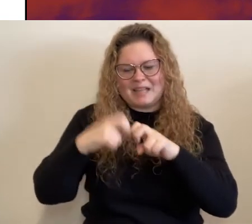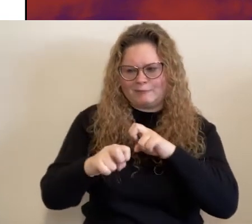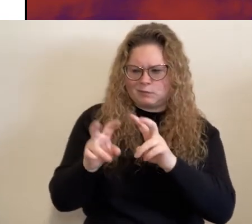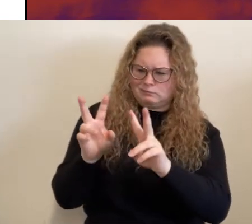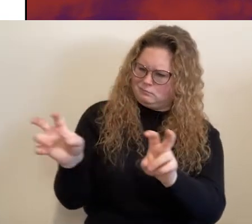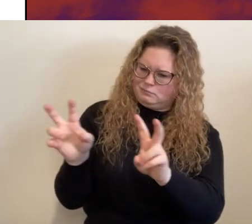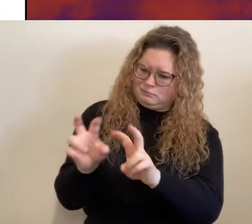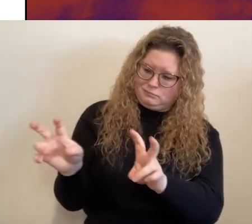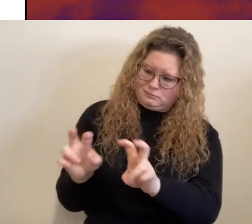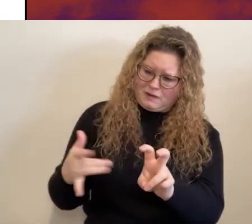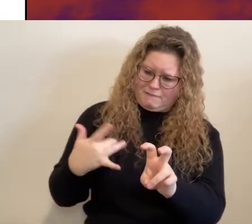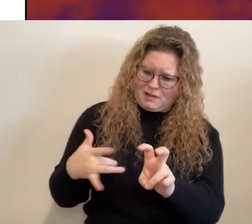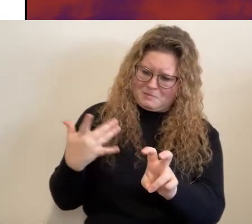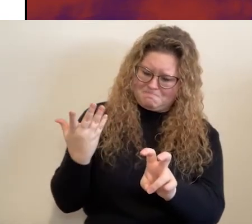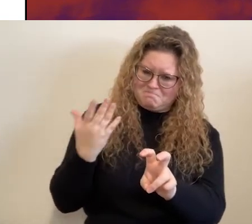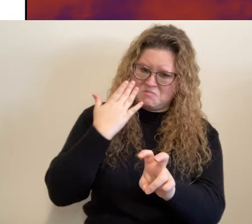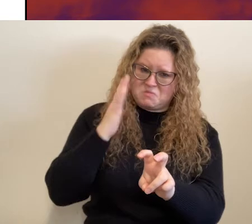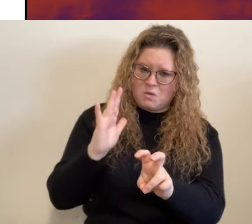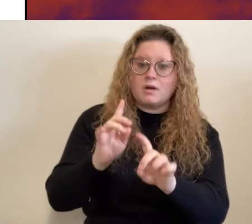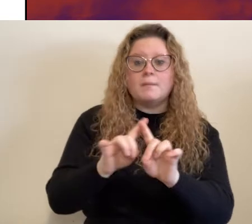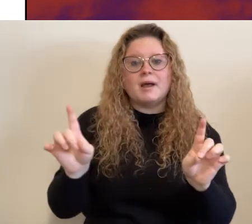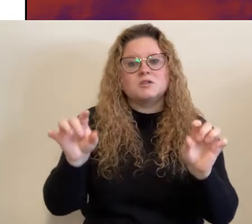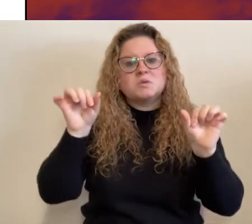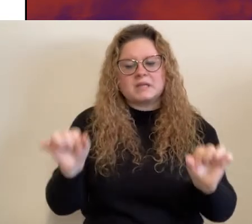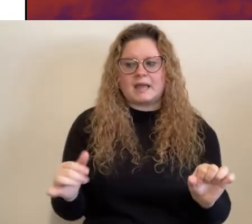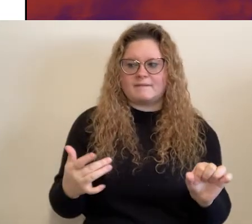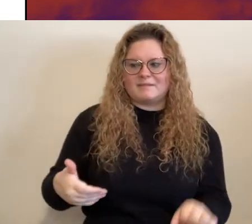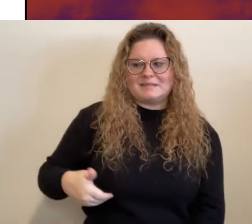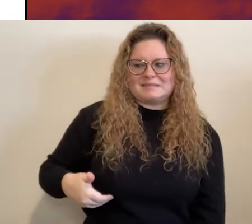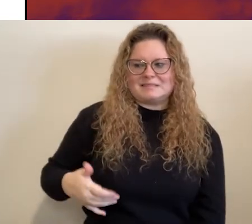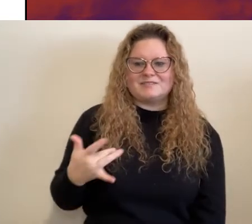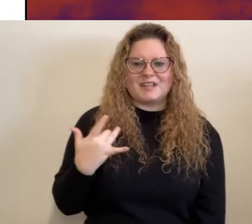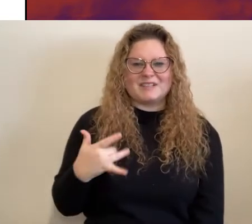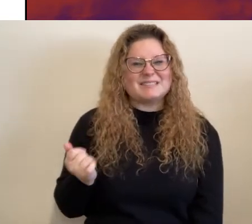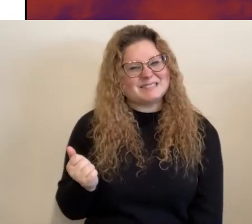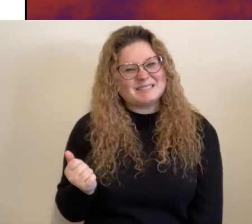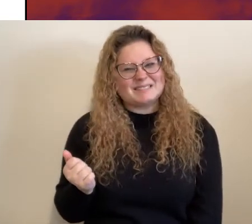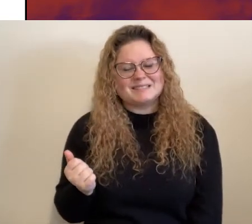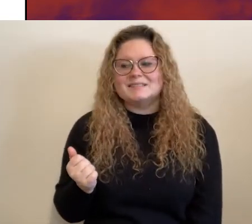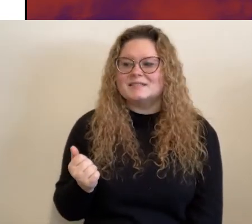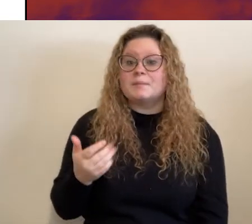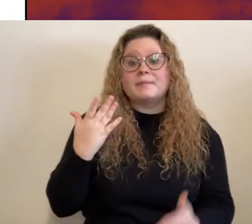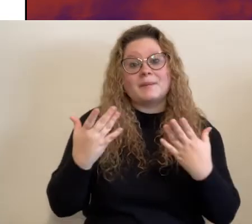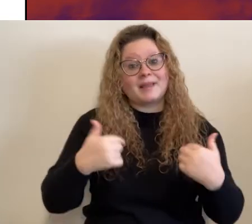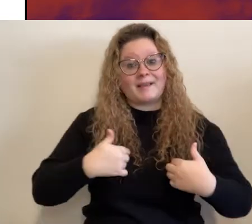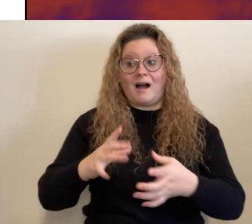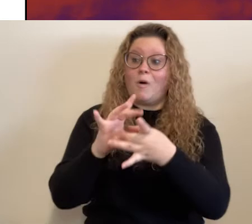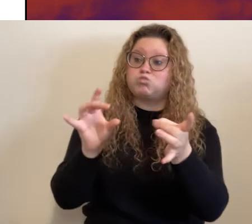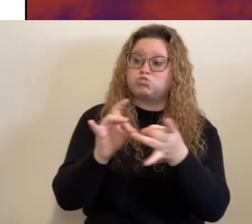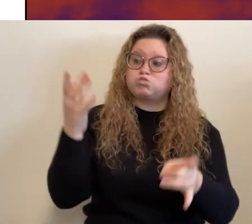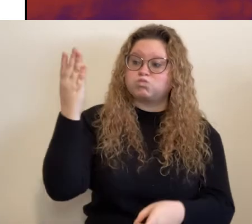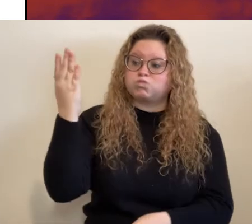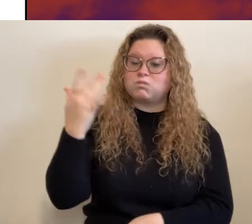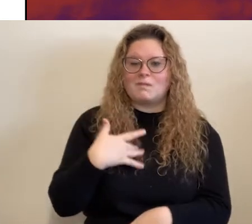in on an intuitive level. So if you notice someone that you're pitching your brand to or whatever, and